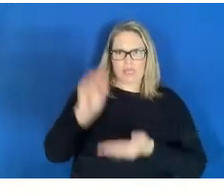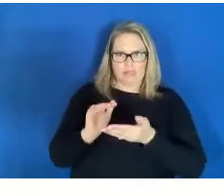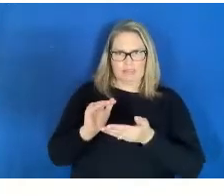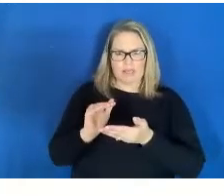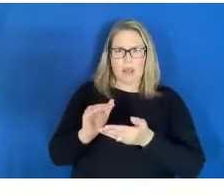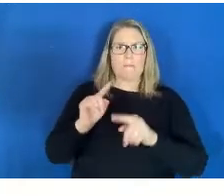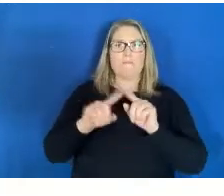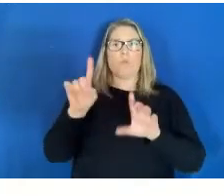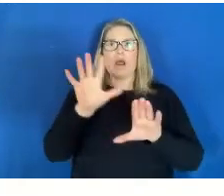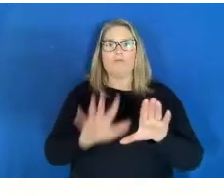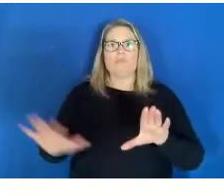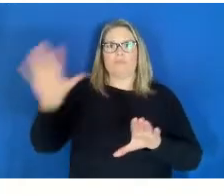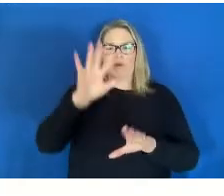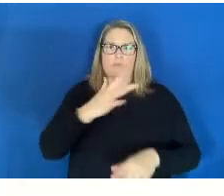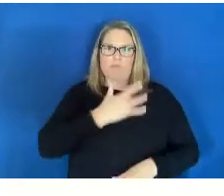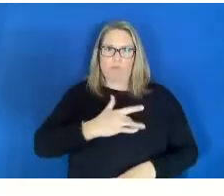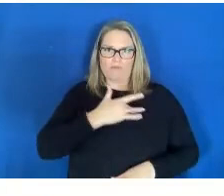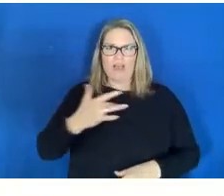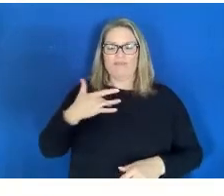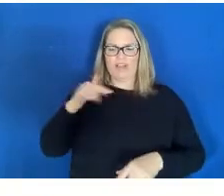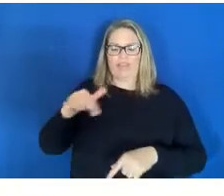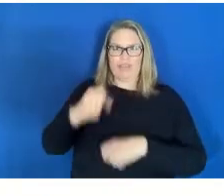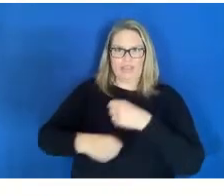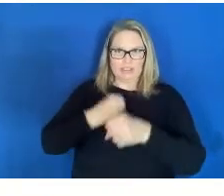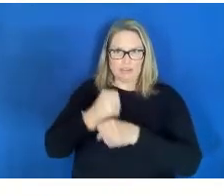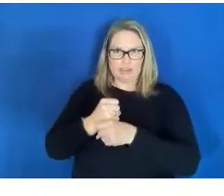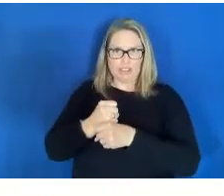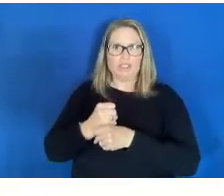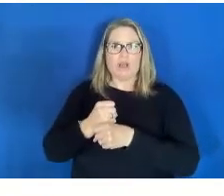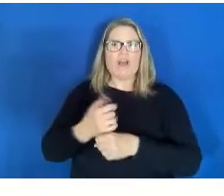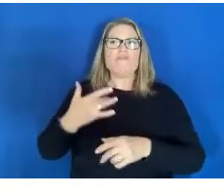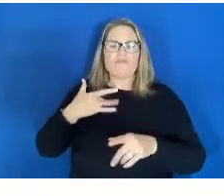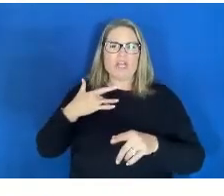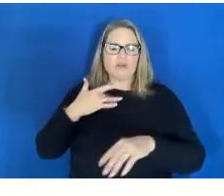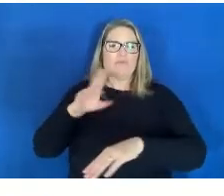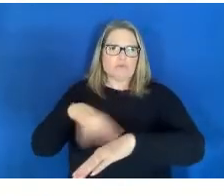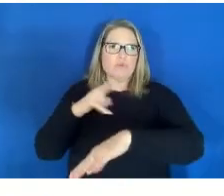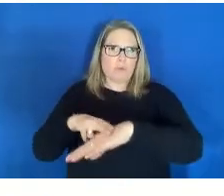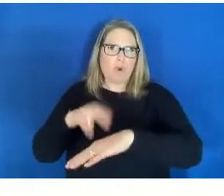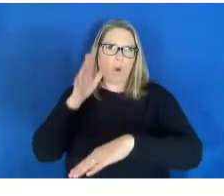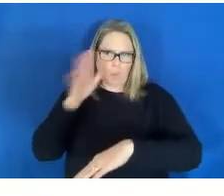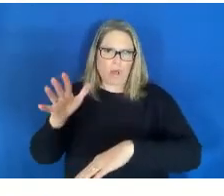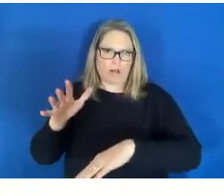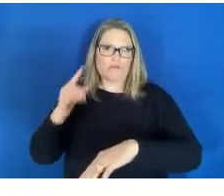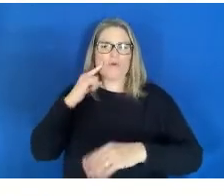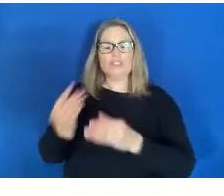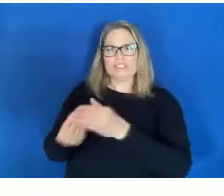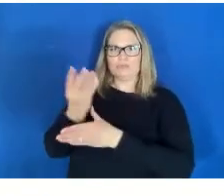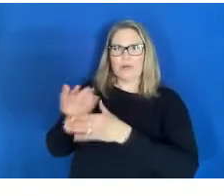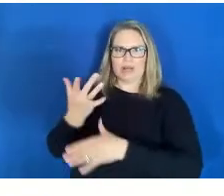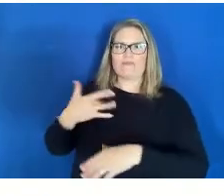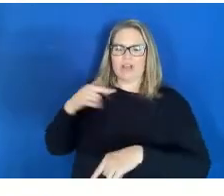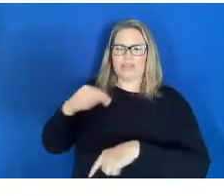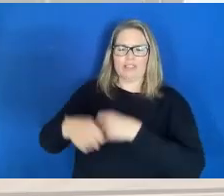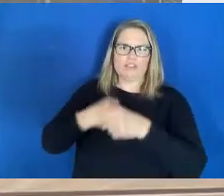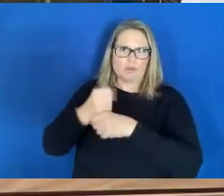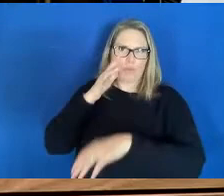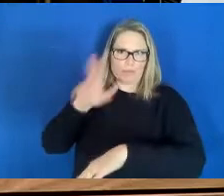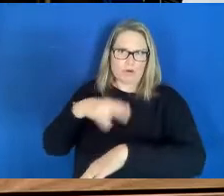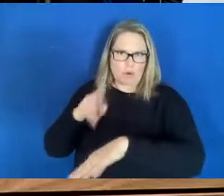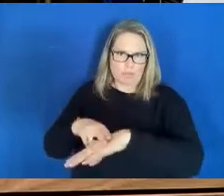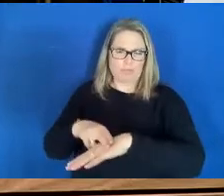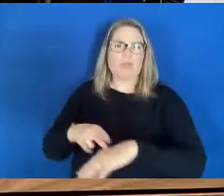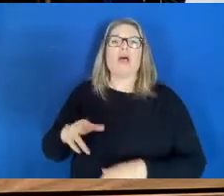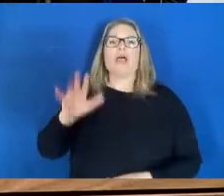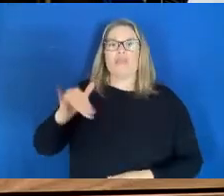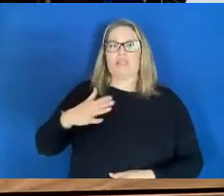province, and therefore this means the precipitation should be near normal for our spring. And that concludes my presentation.